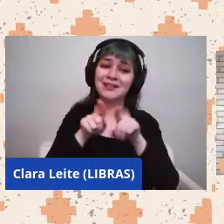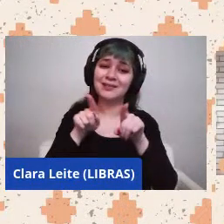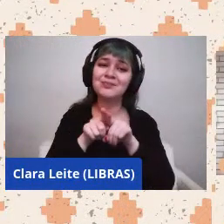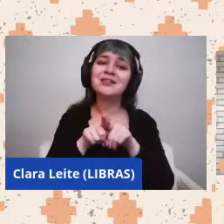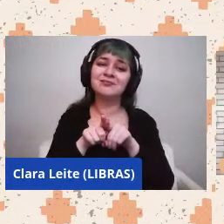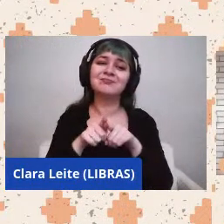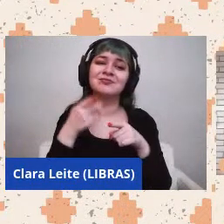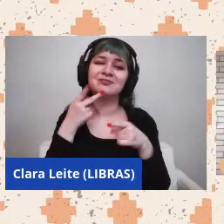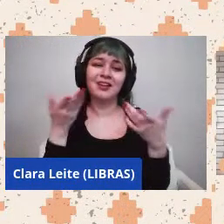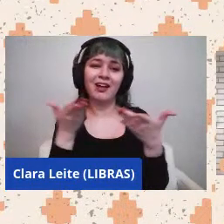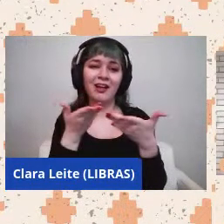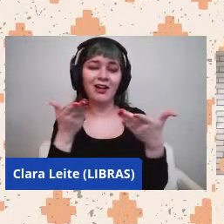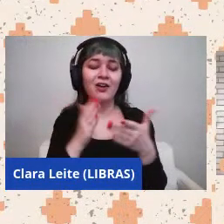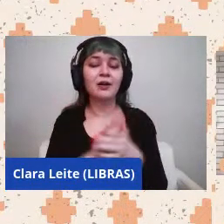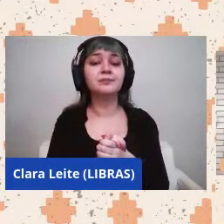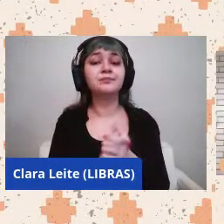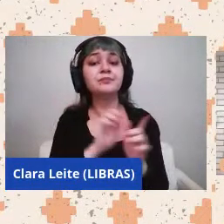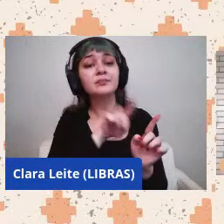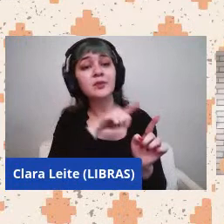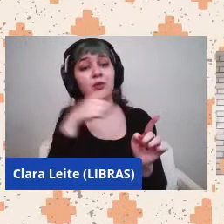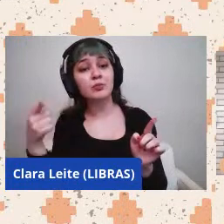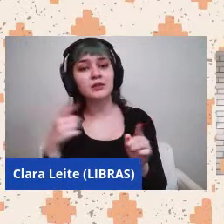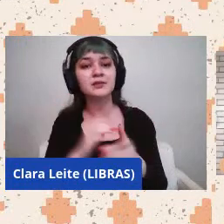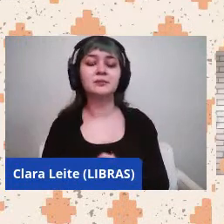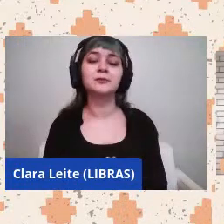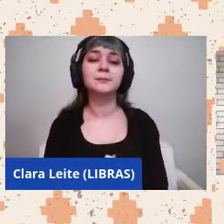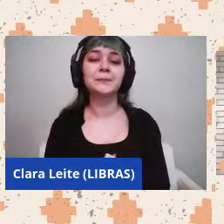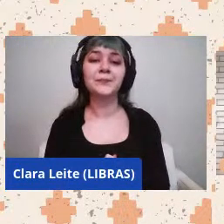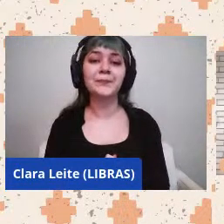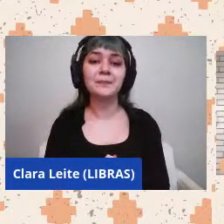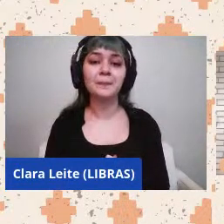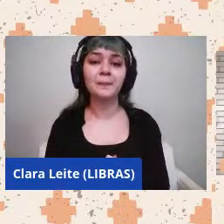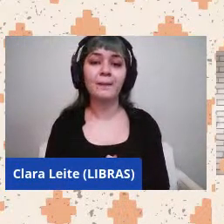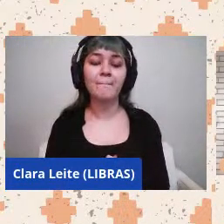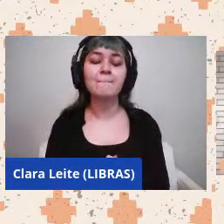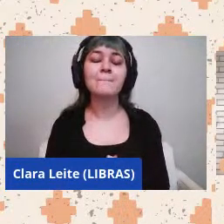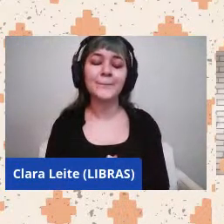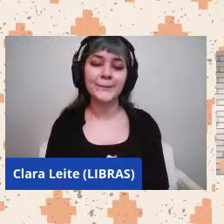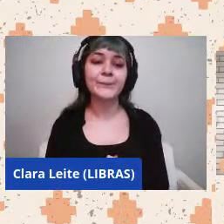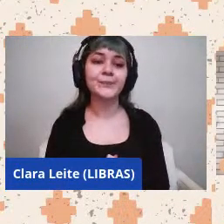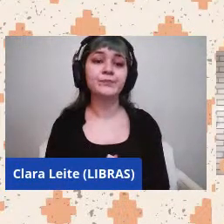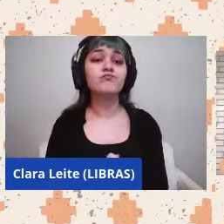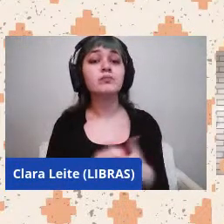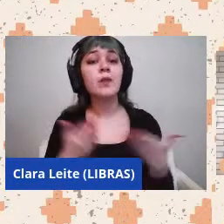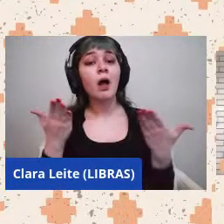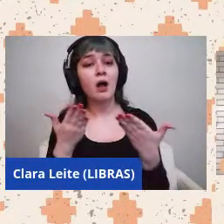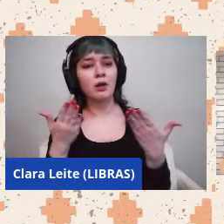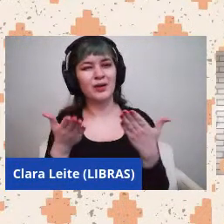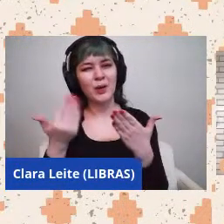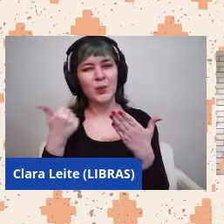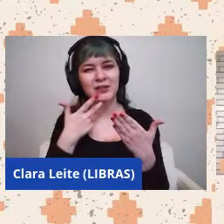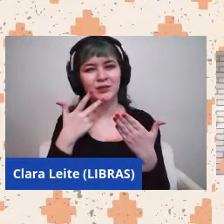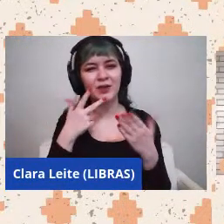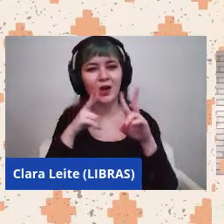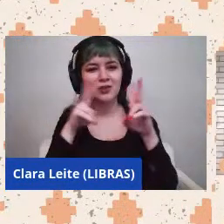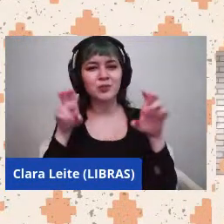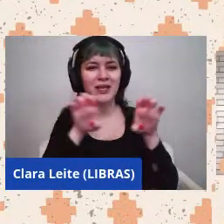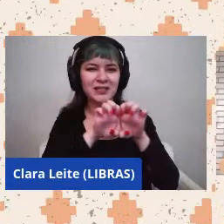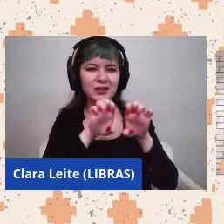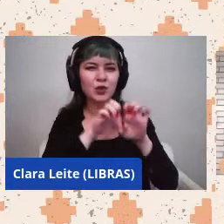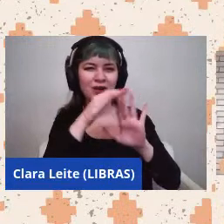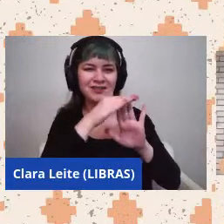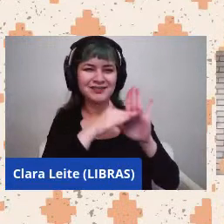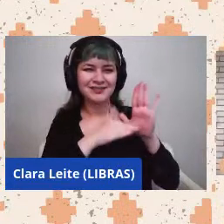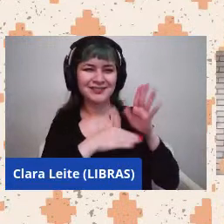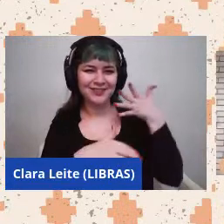talk to now. So next slide, please. And as I mentioned when I was outlining the structure of my talk, I wanted to